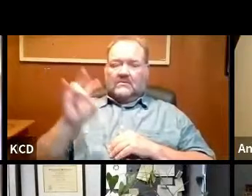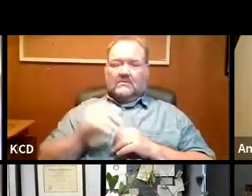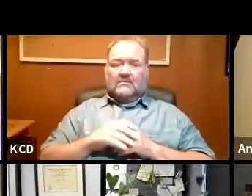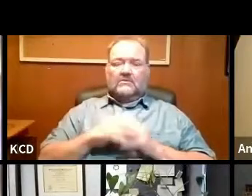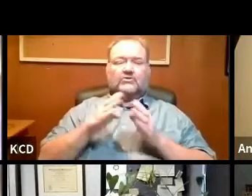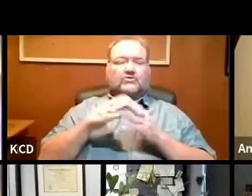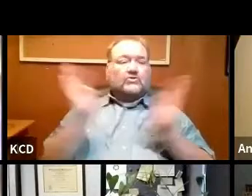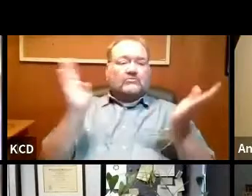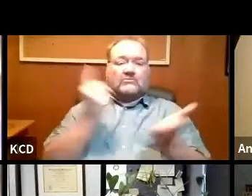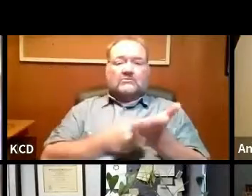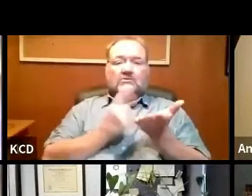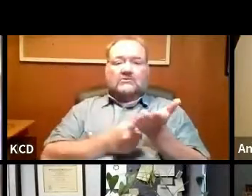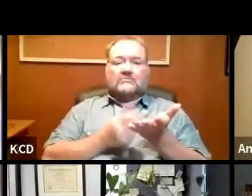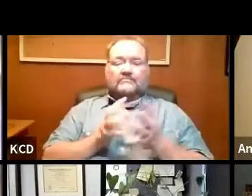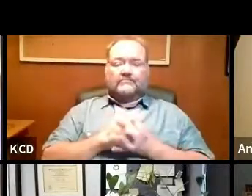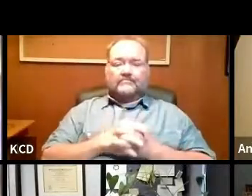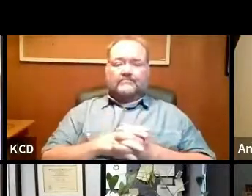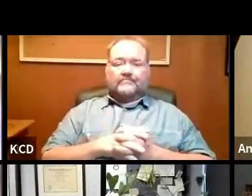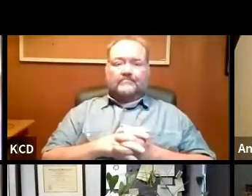General discussion.